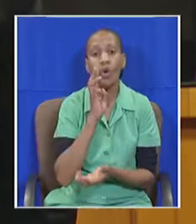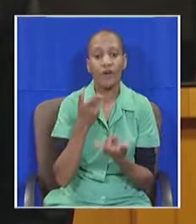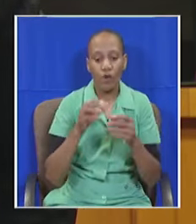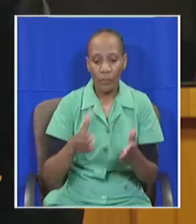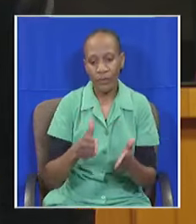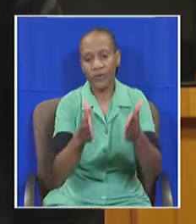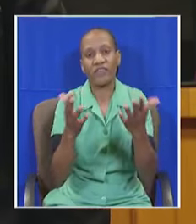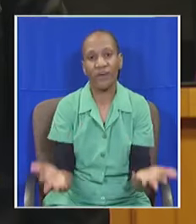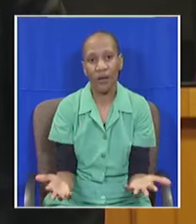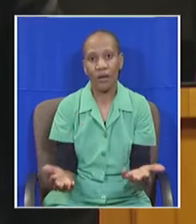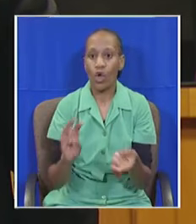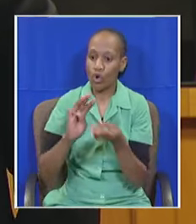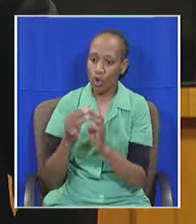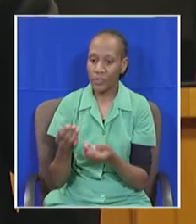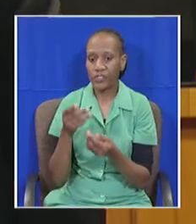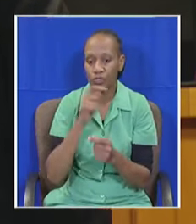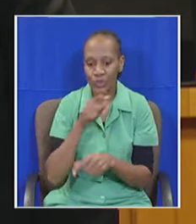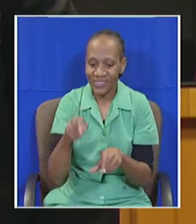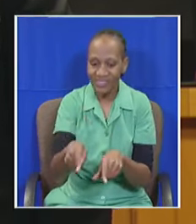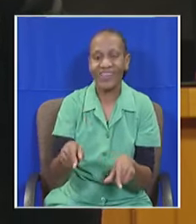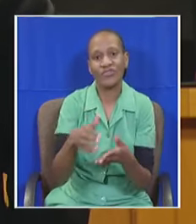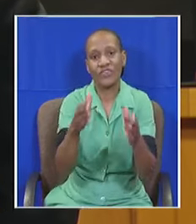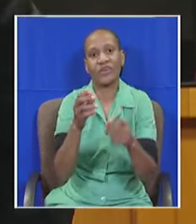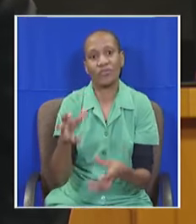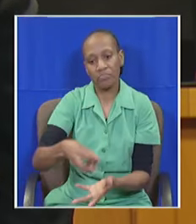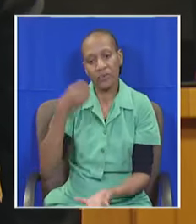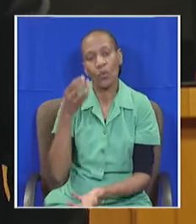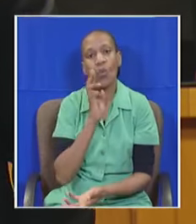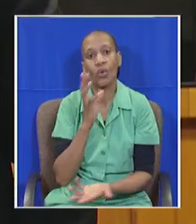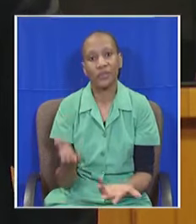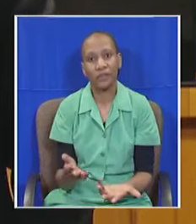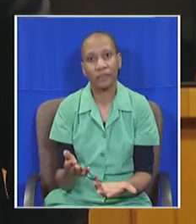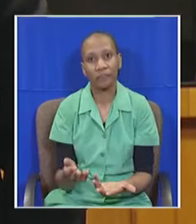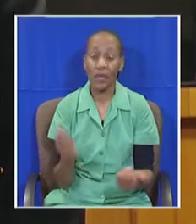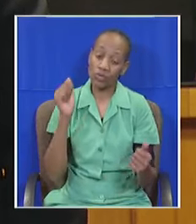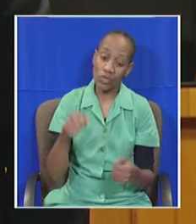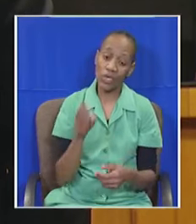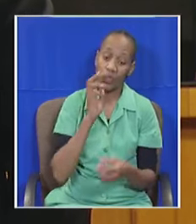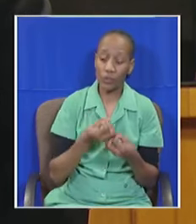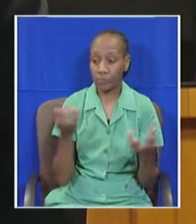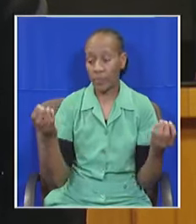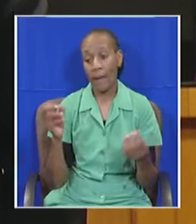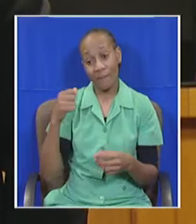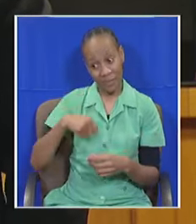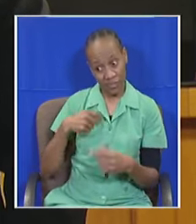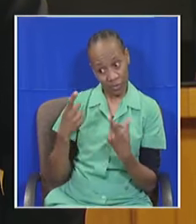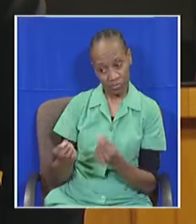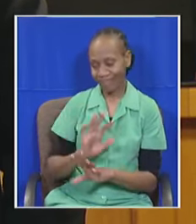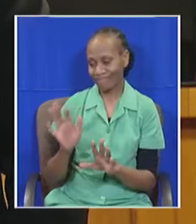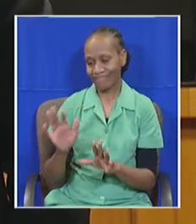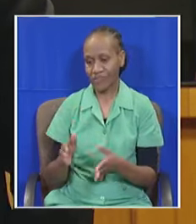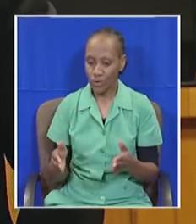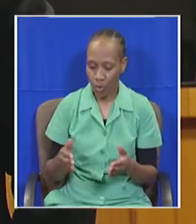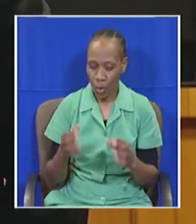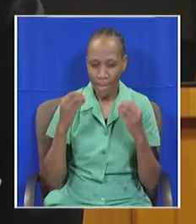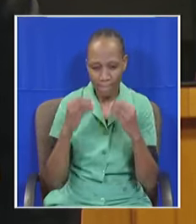that the entire community has to share. Yes, there is water delivered, but not by the municipality. They are delivered by water